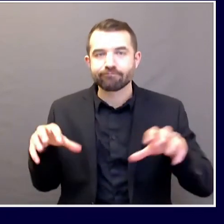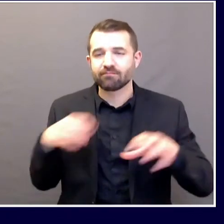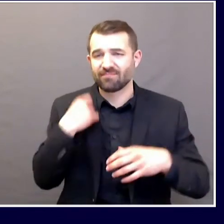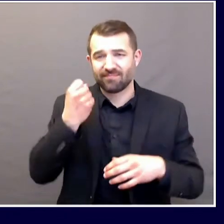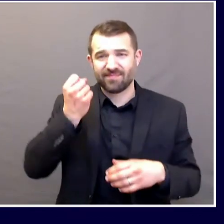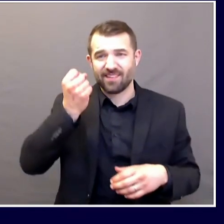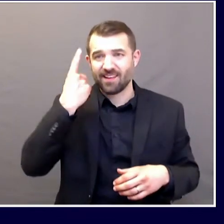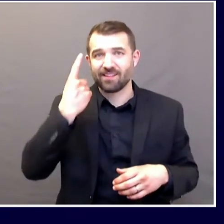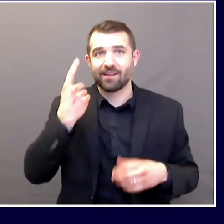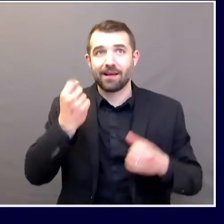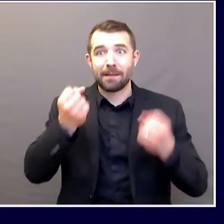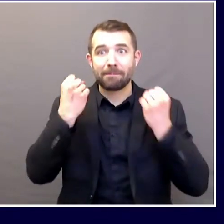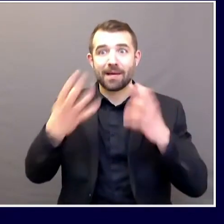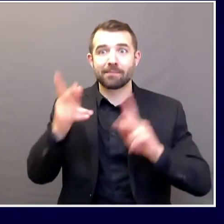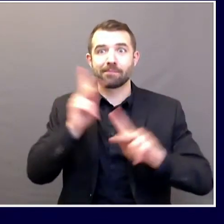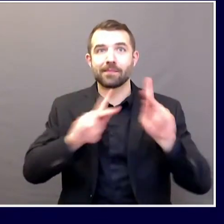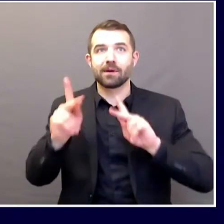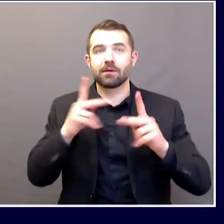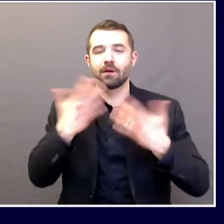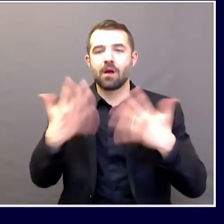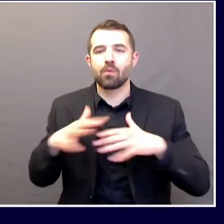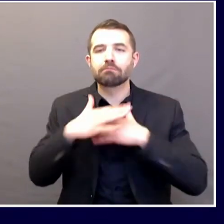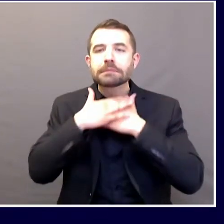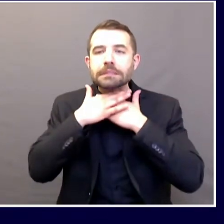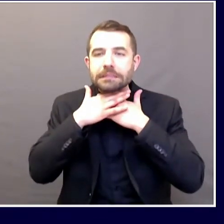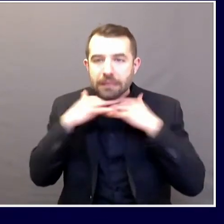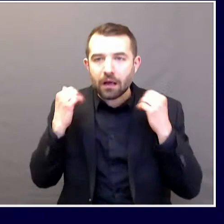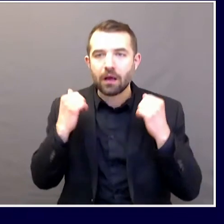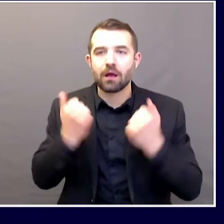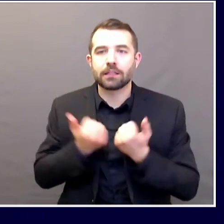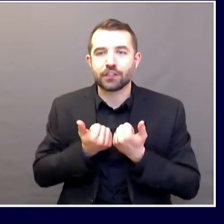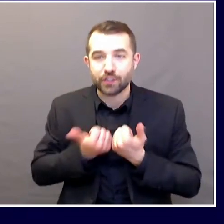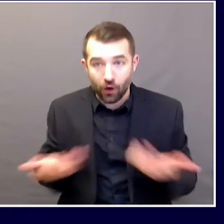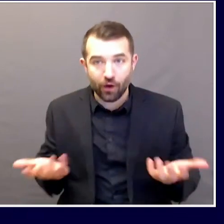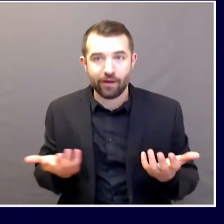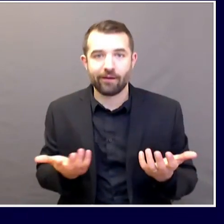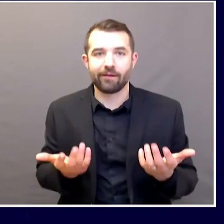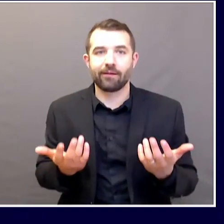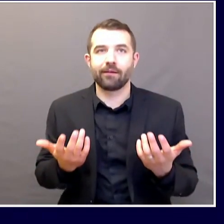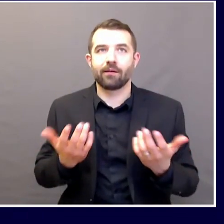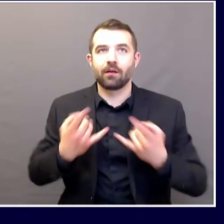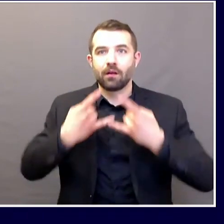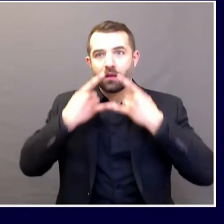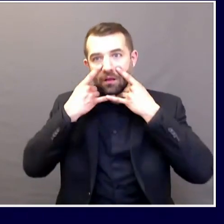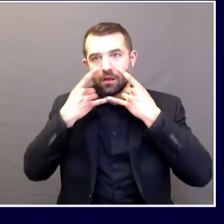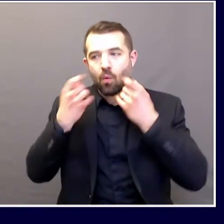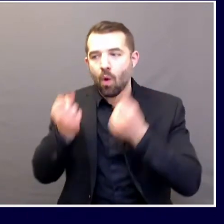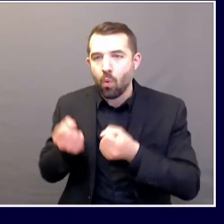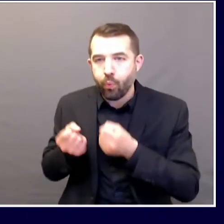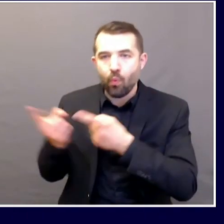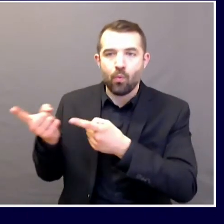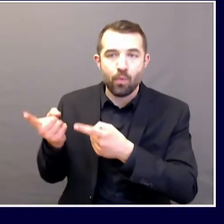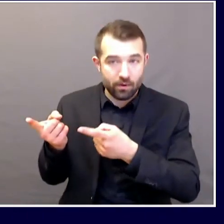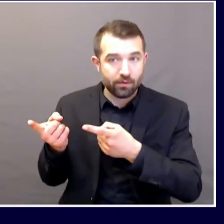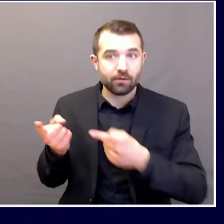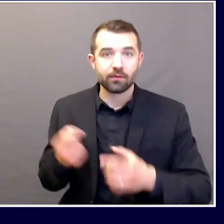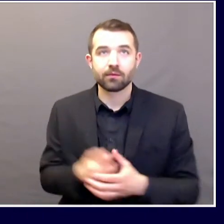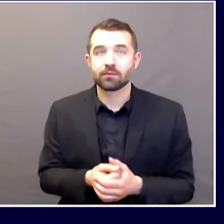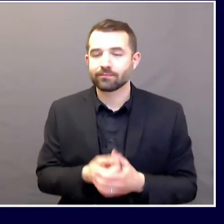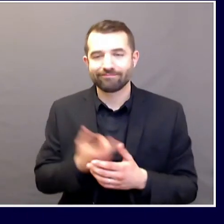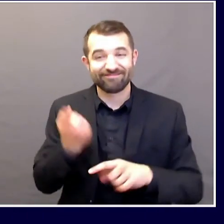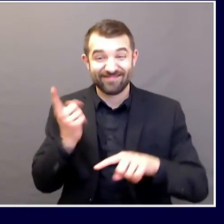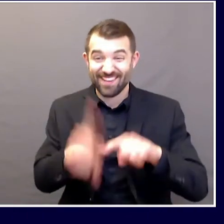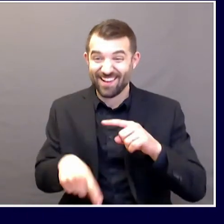setting in and you're ready to chuck your mask in the trash, now's not the time to do that. Now's the time to double down, continue wearing a